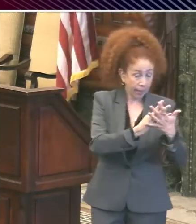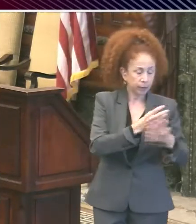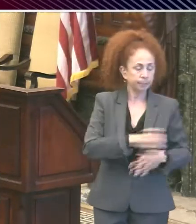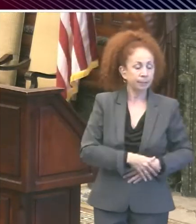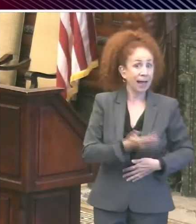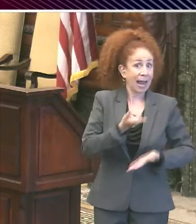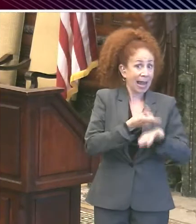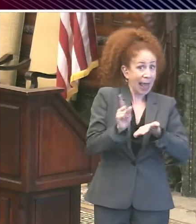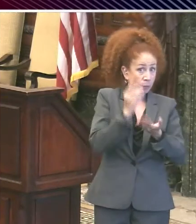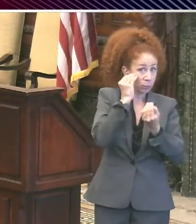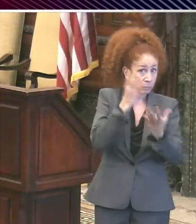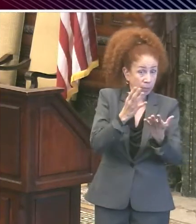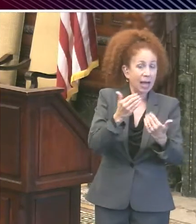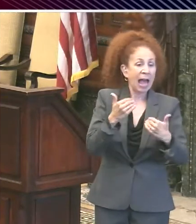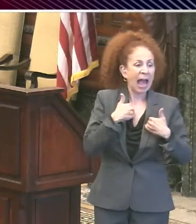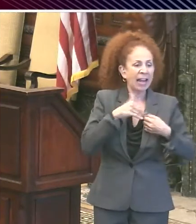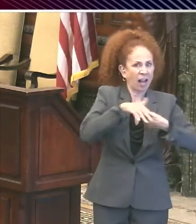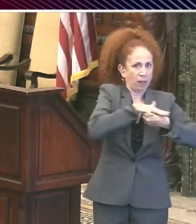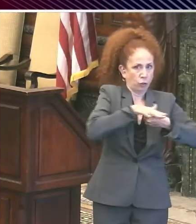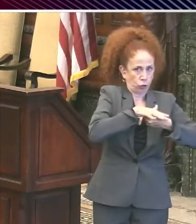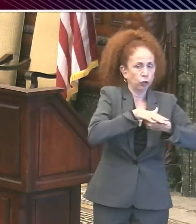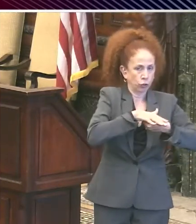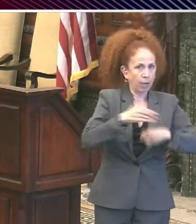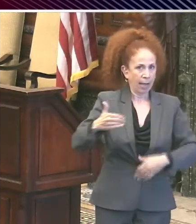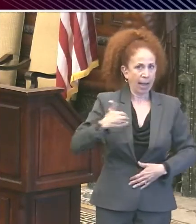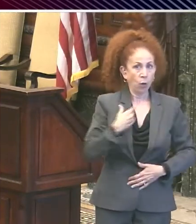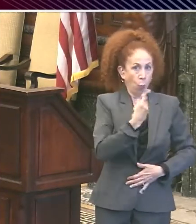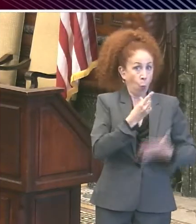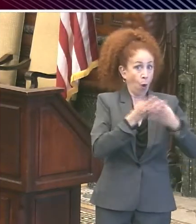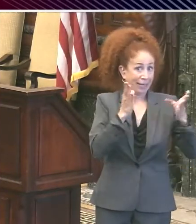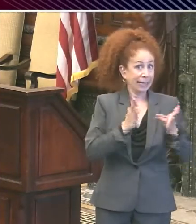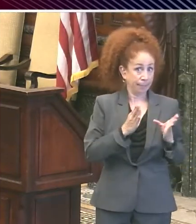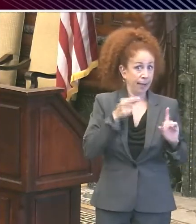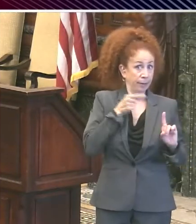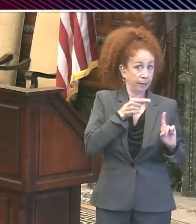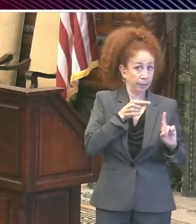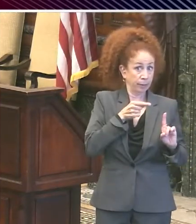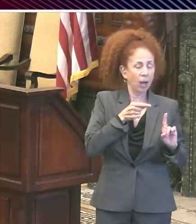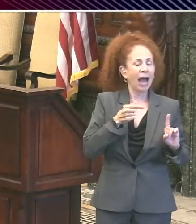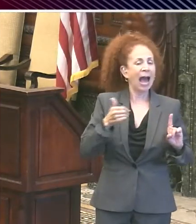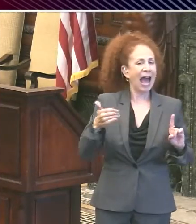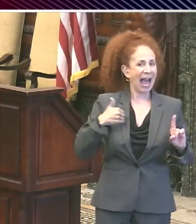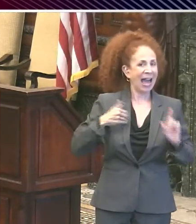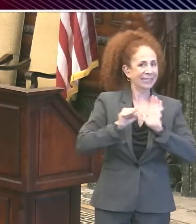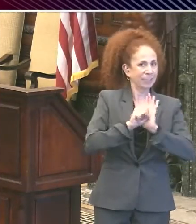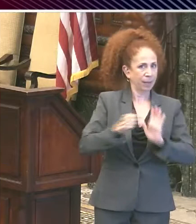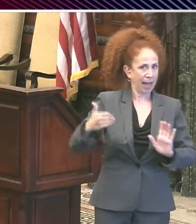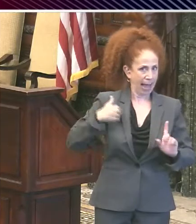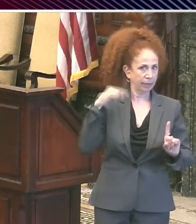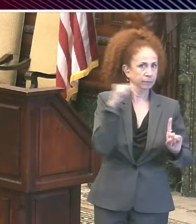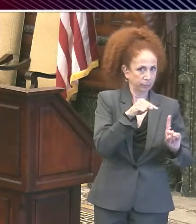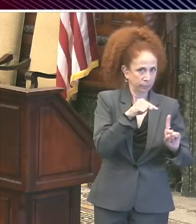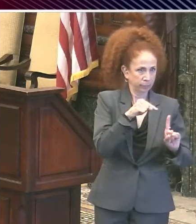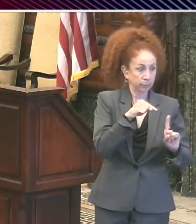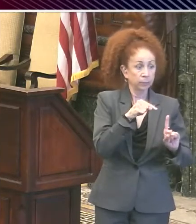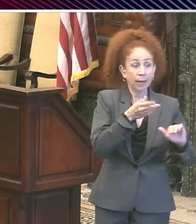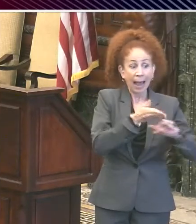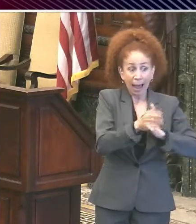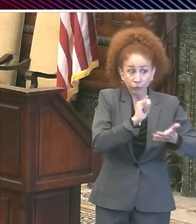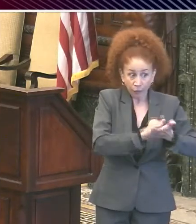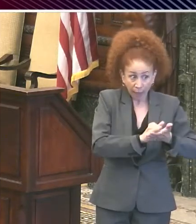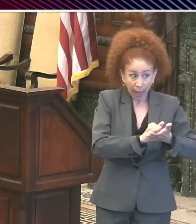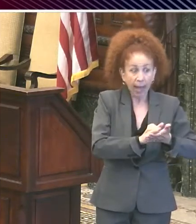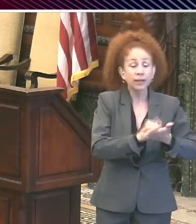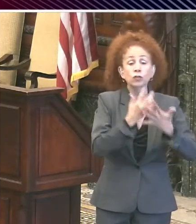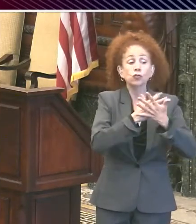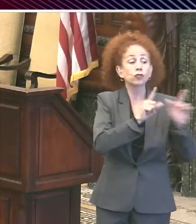reported last week that there was a cluster where one inmate tested what was symptomatic, and after that, they